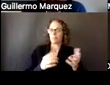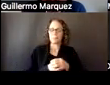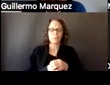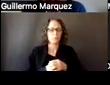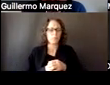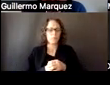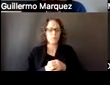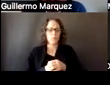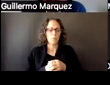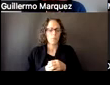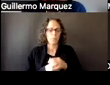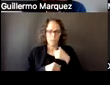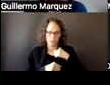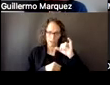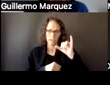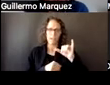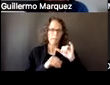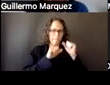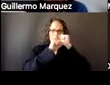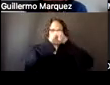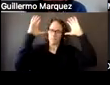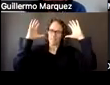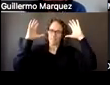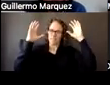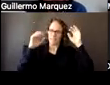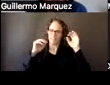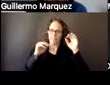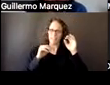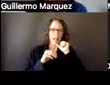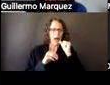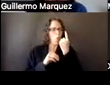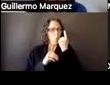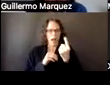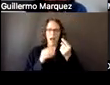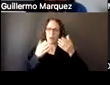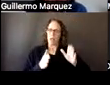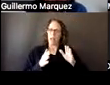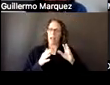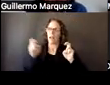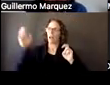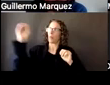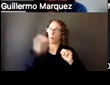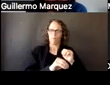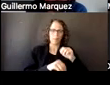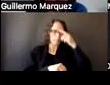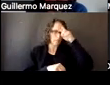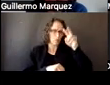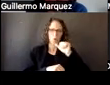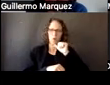that there were very many diverse ways that people build community or adapted to a